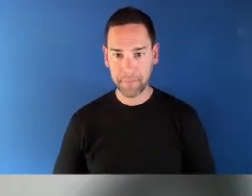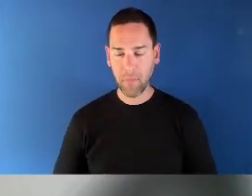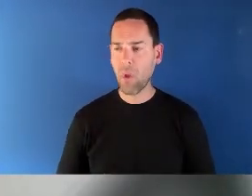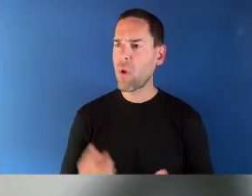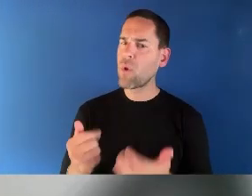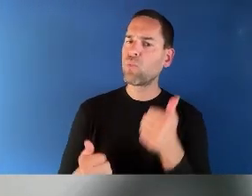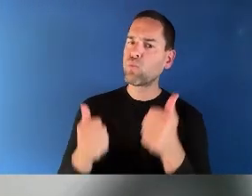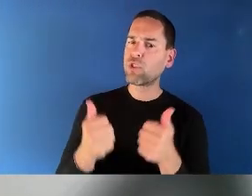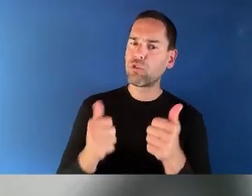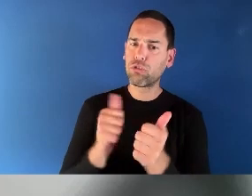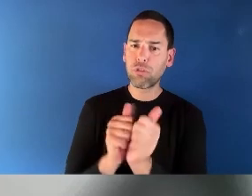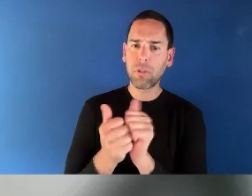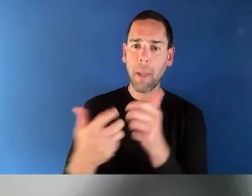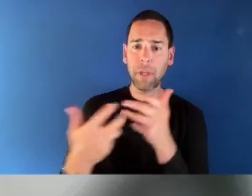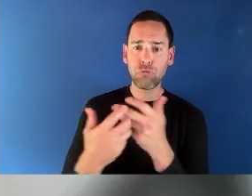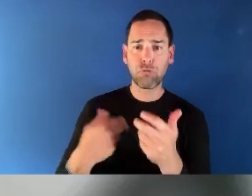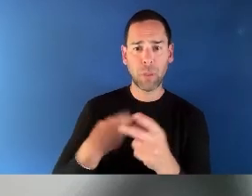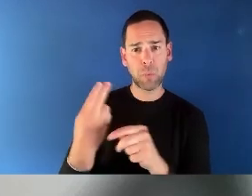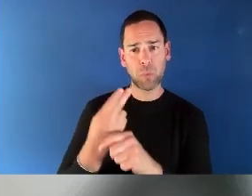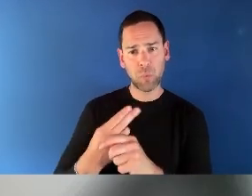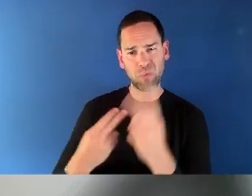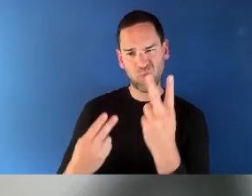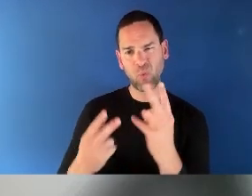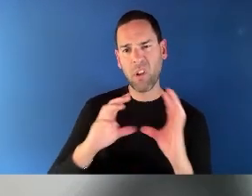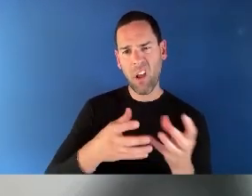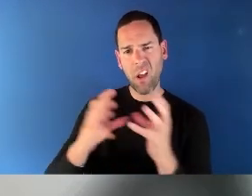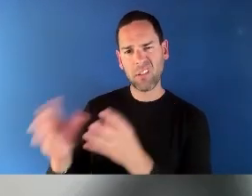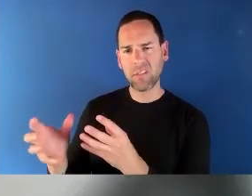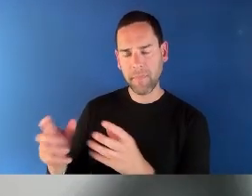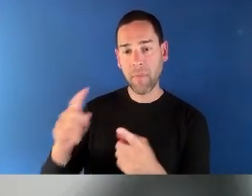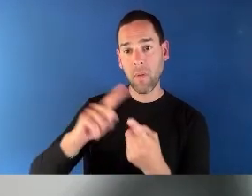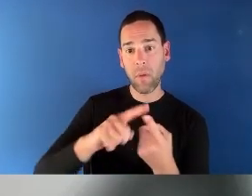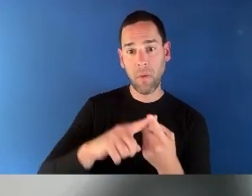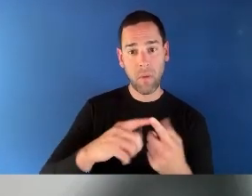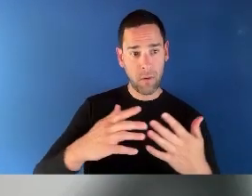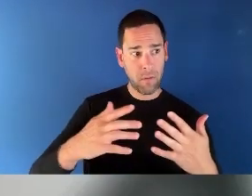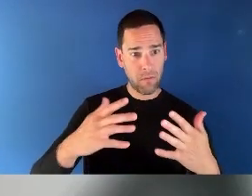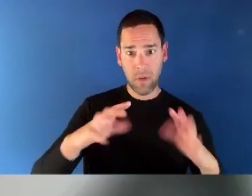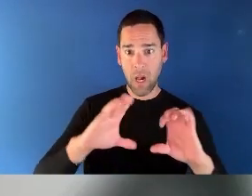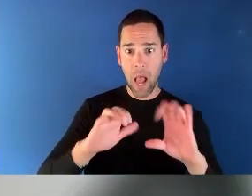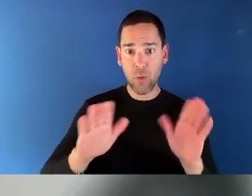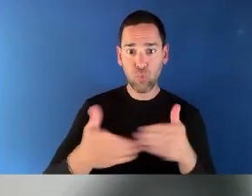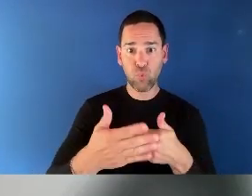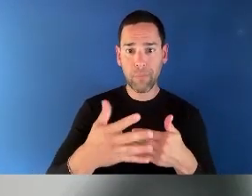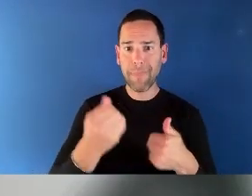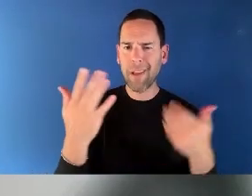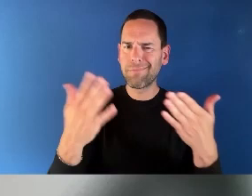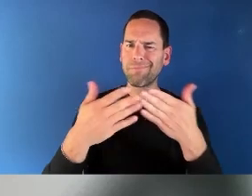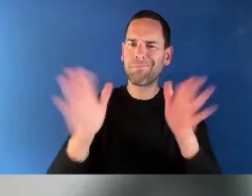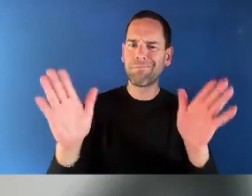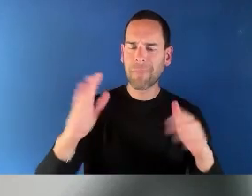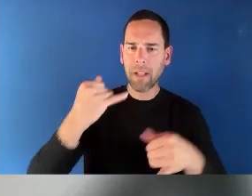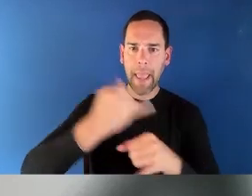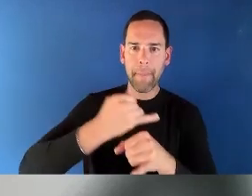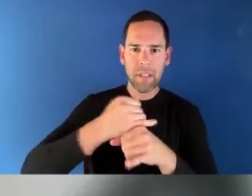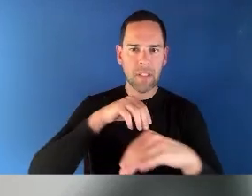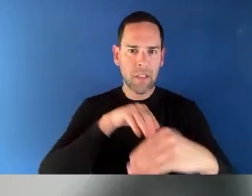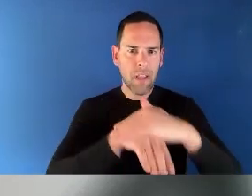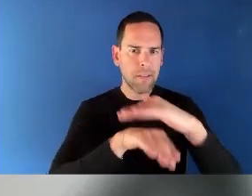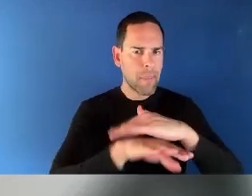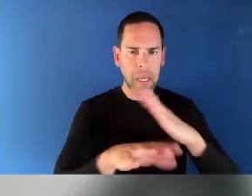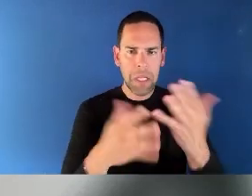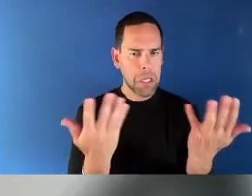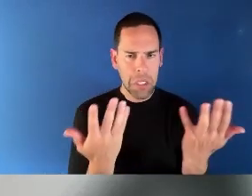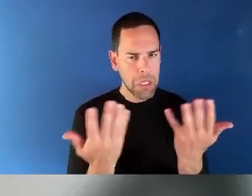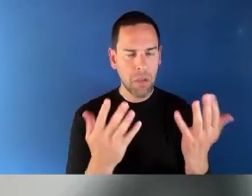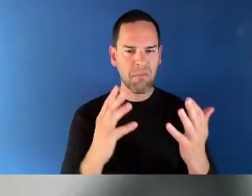2 categories. The first category is the physical classroom and overall campus accessibility. And it all starts with the beginning